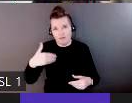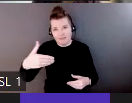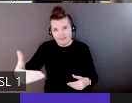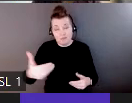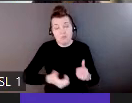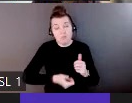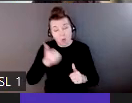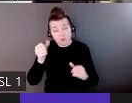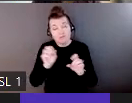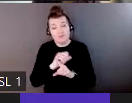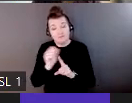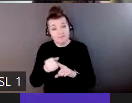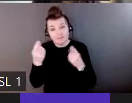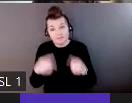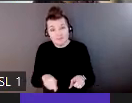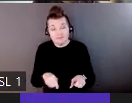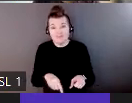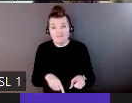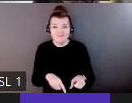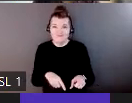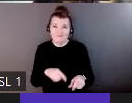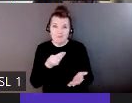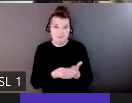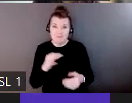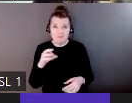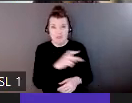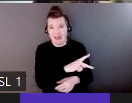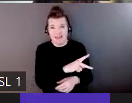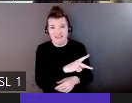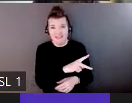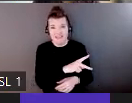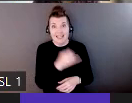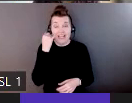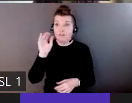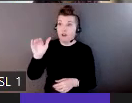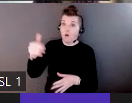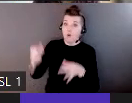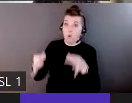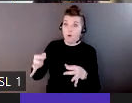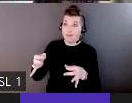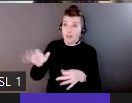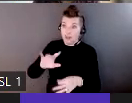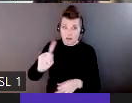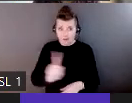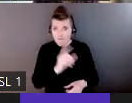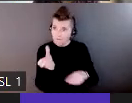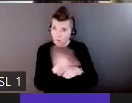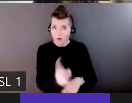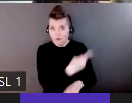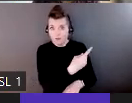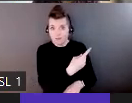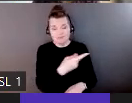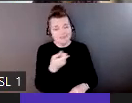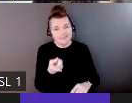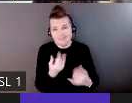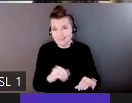see restitution not met, even though an order is in place. In the good cases, remember, we can go get the money. I